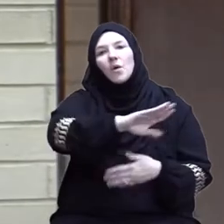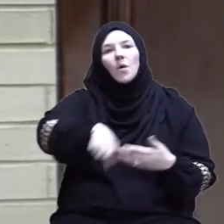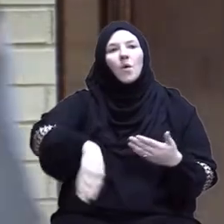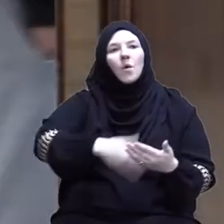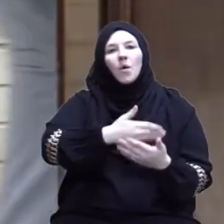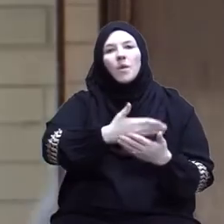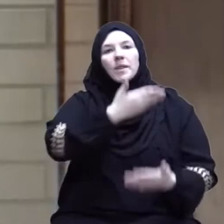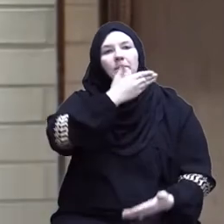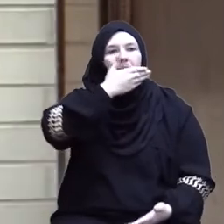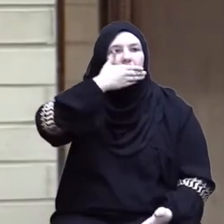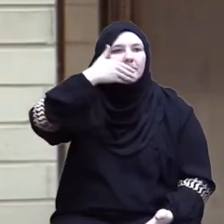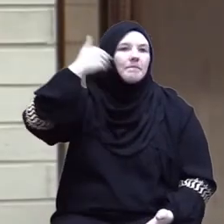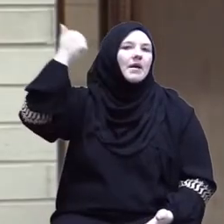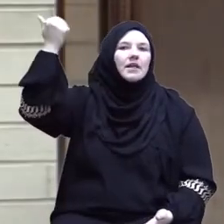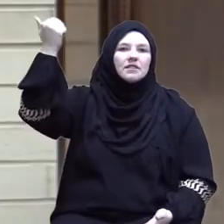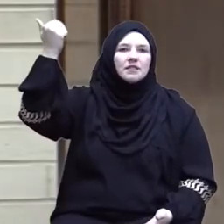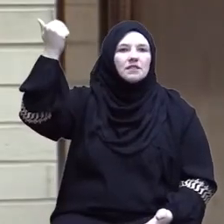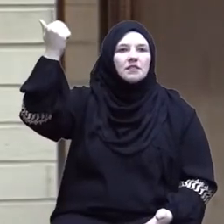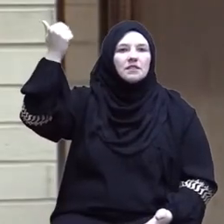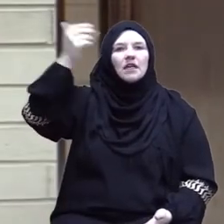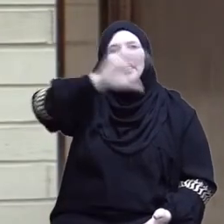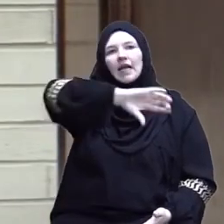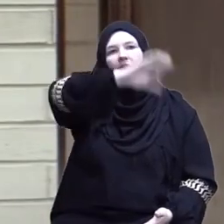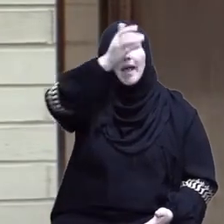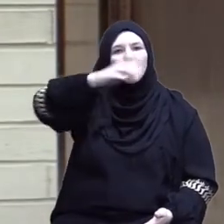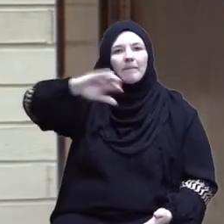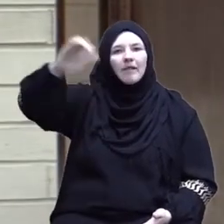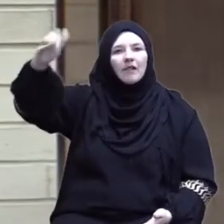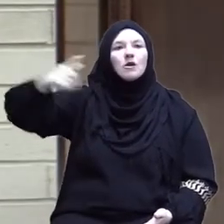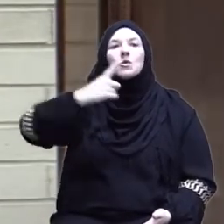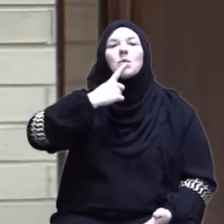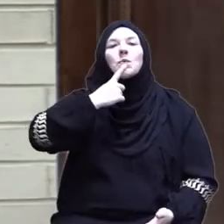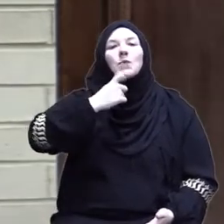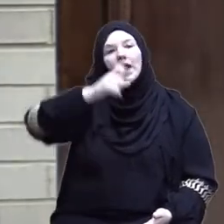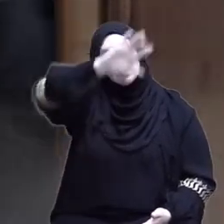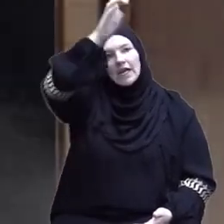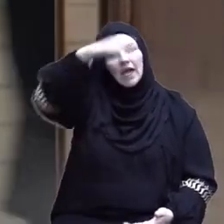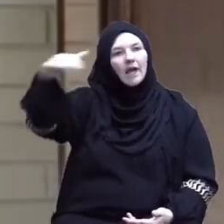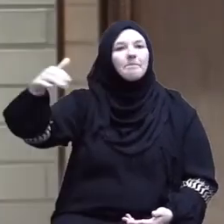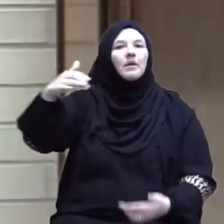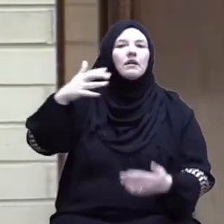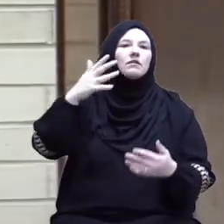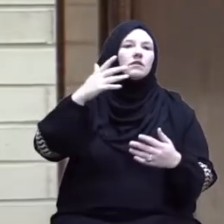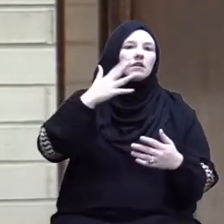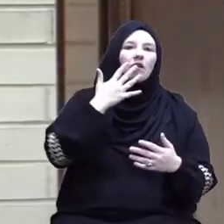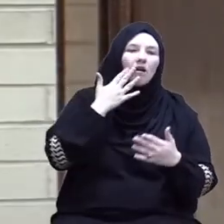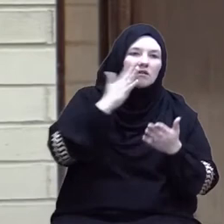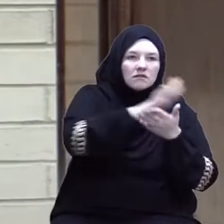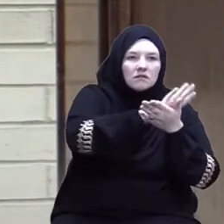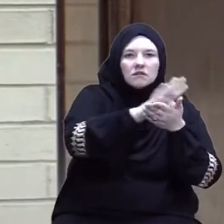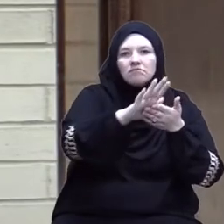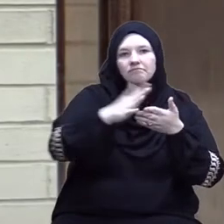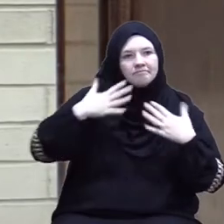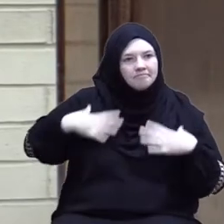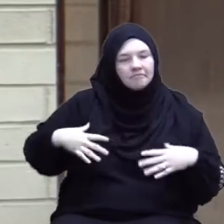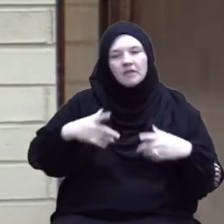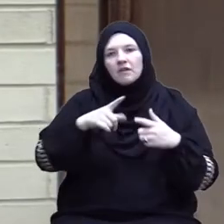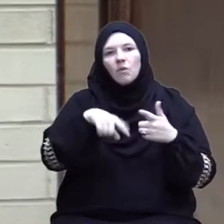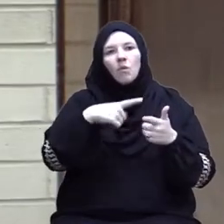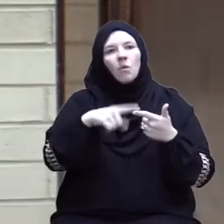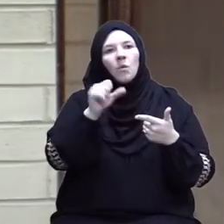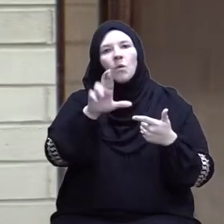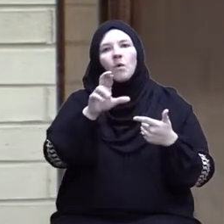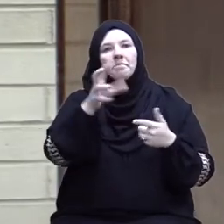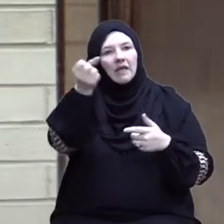camels. Red camels are the best of camels. In milk, in wool, in everything. So